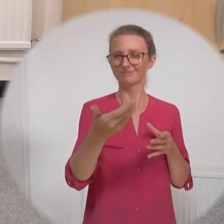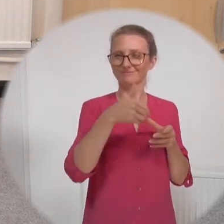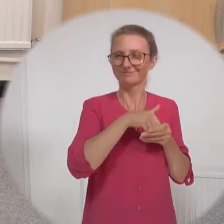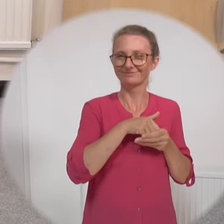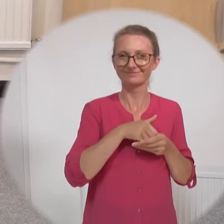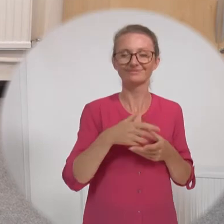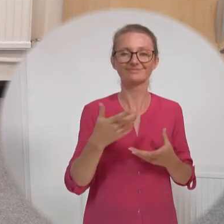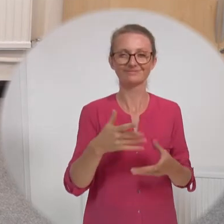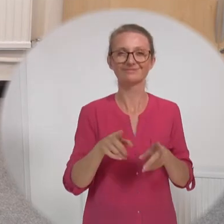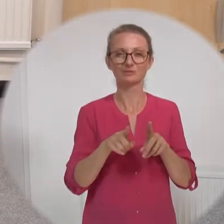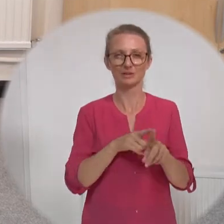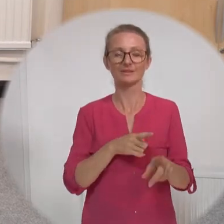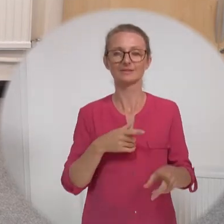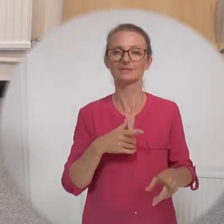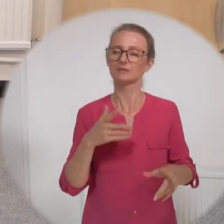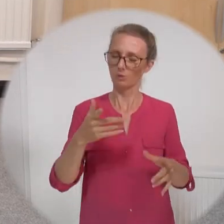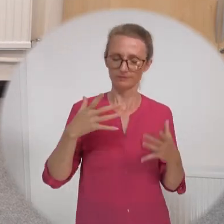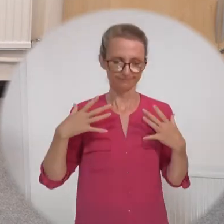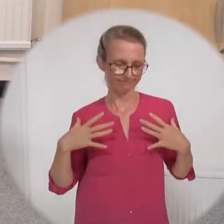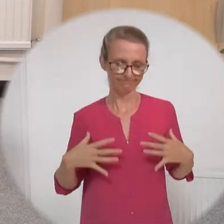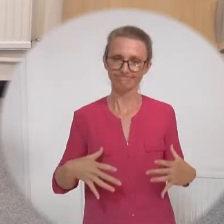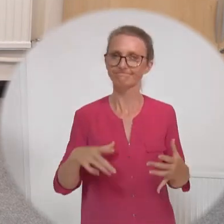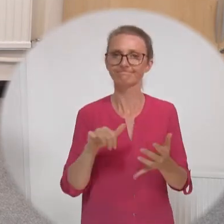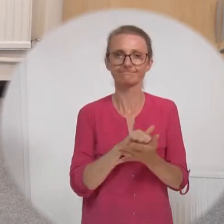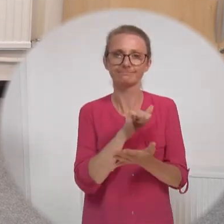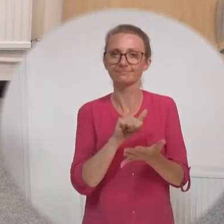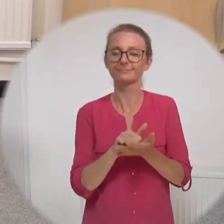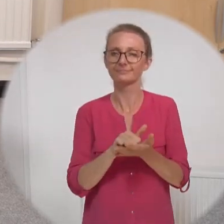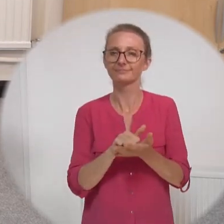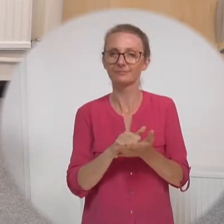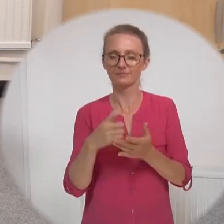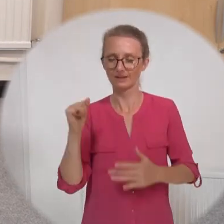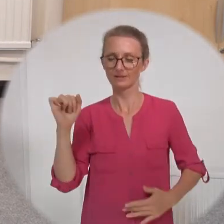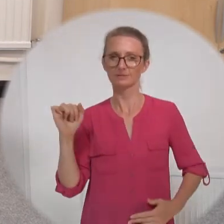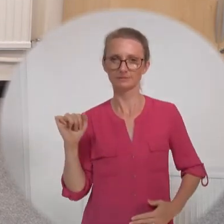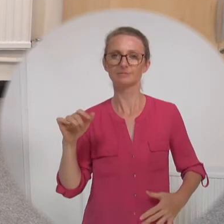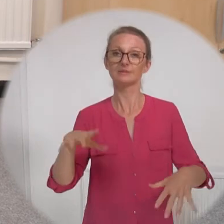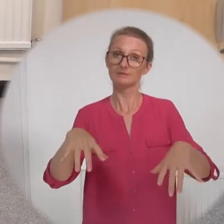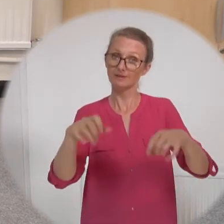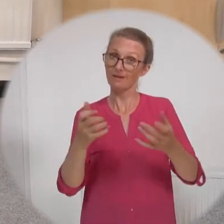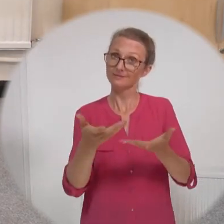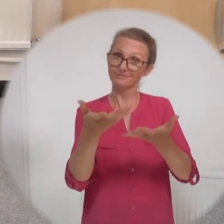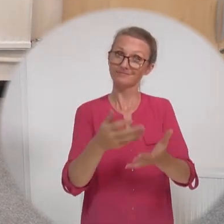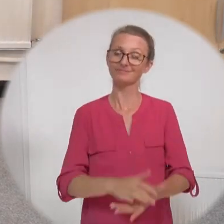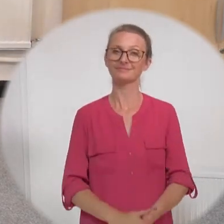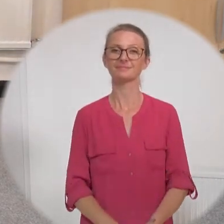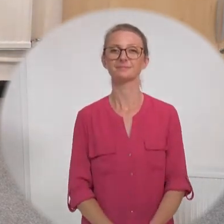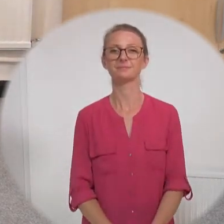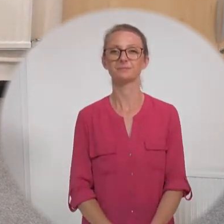Start here. So get yourself in the right posture first, sink the hips and go for it.